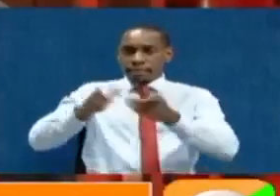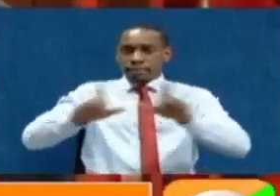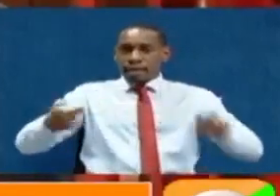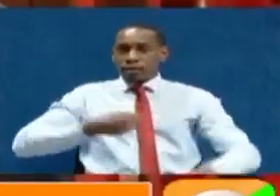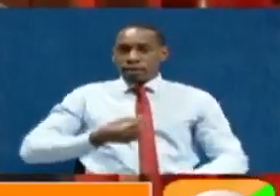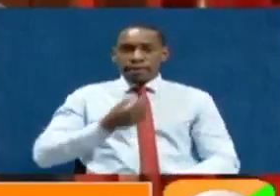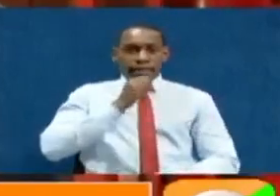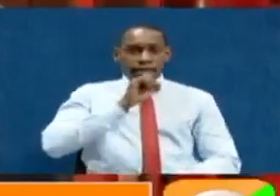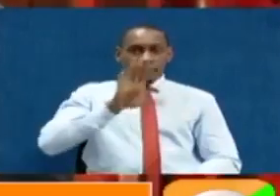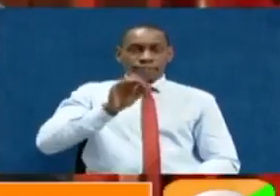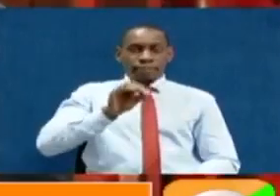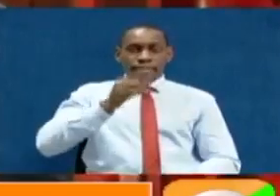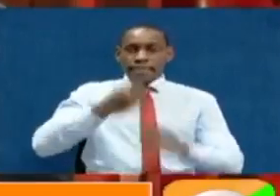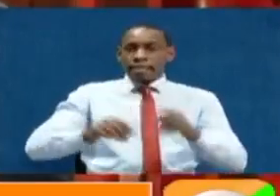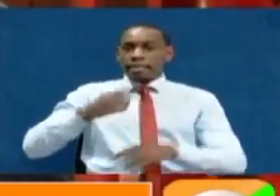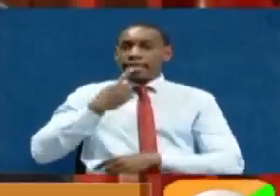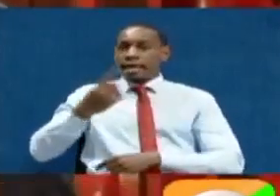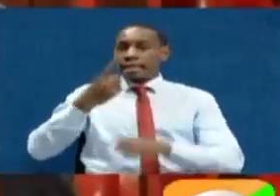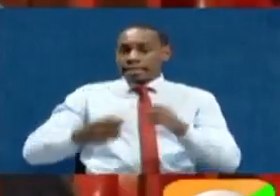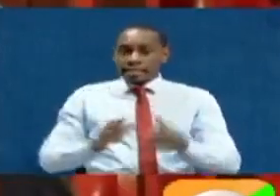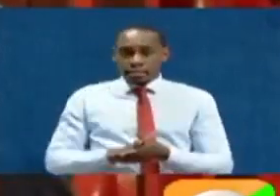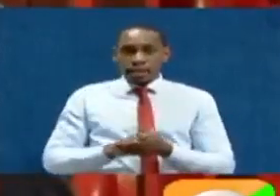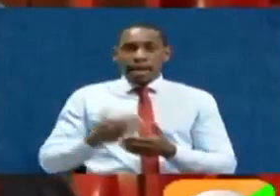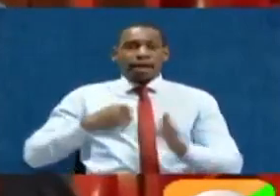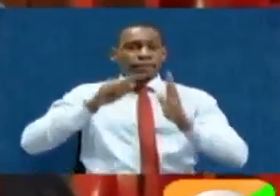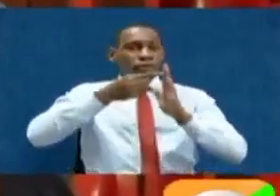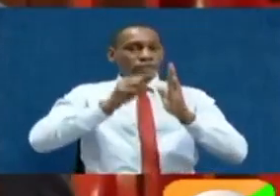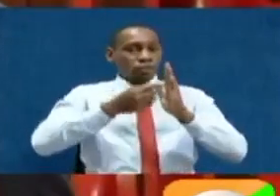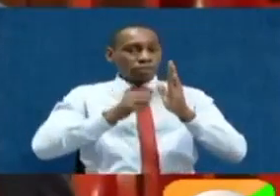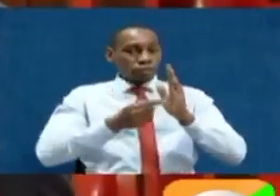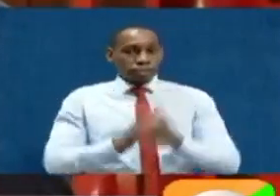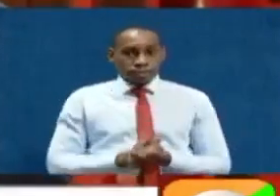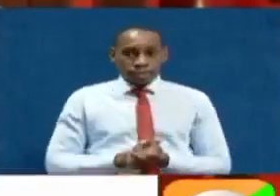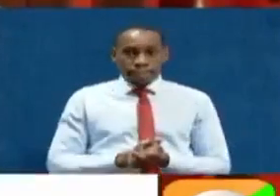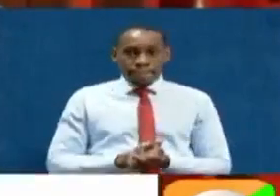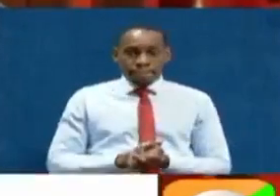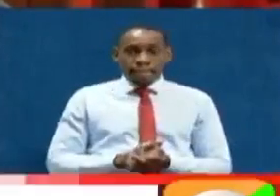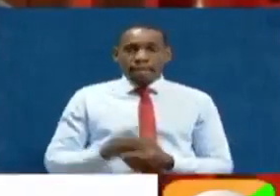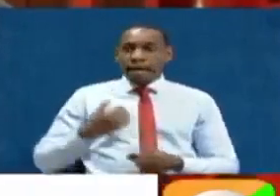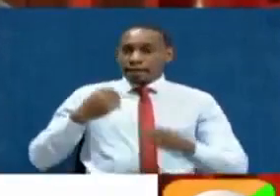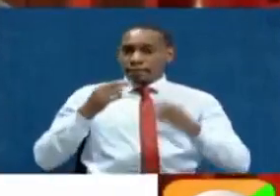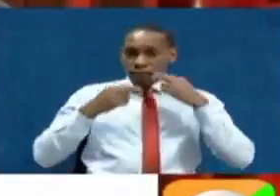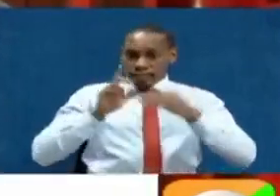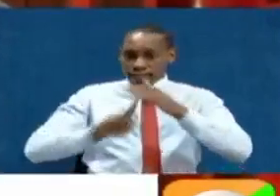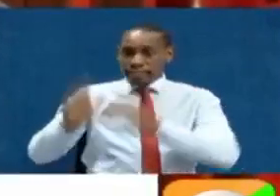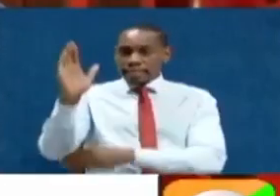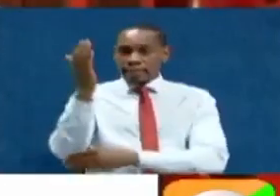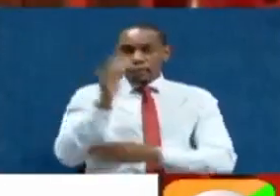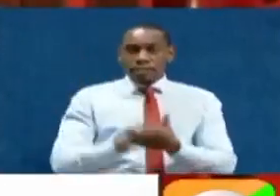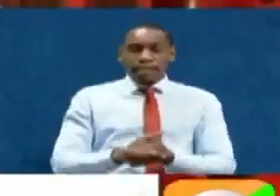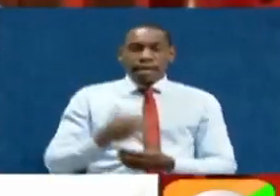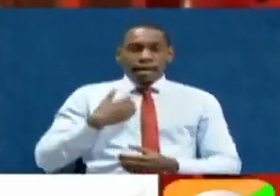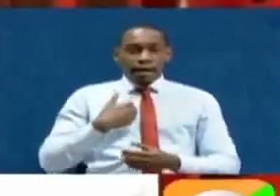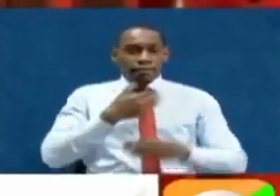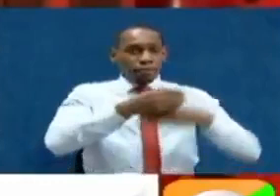years, 100 years, on terms and conditions. You have hotels in forest. You